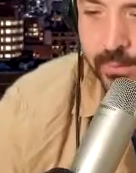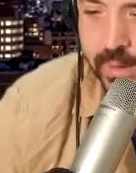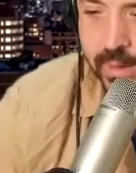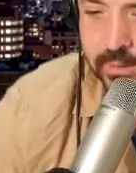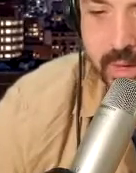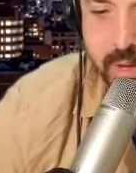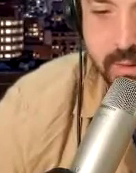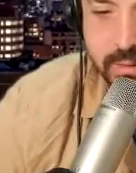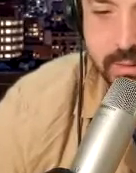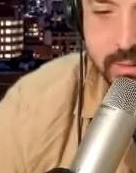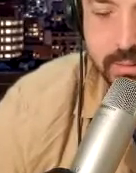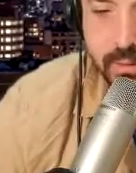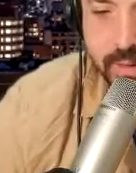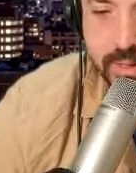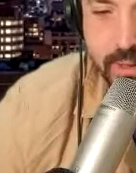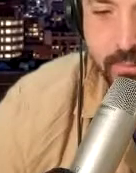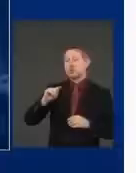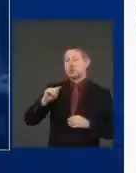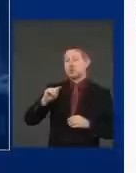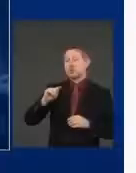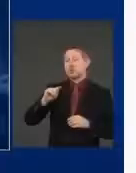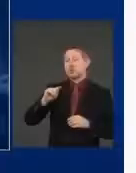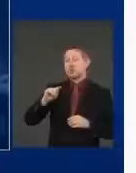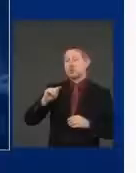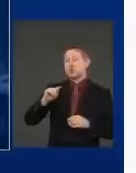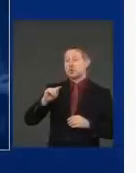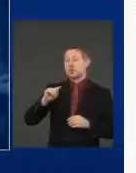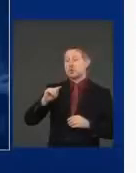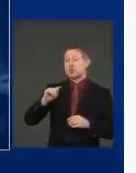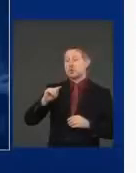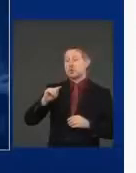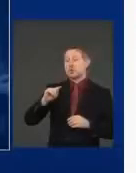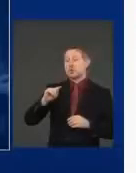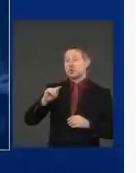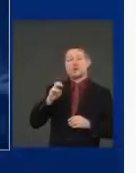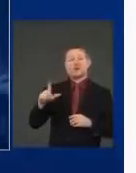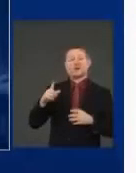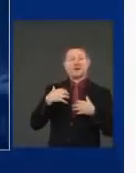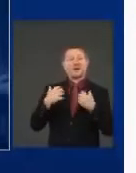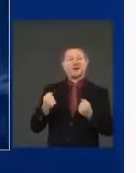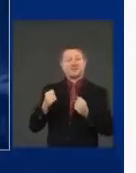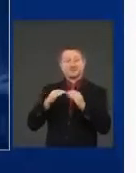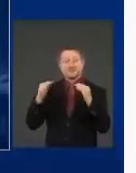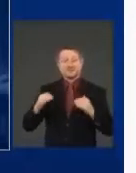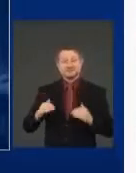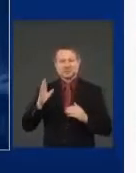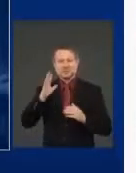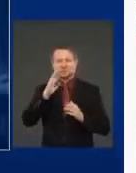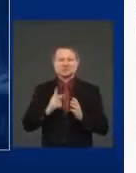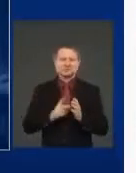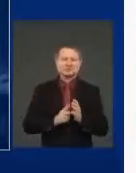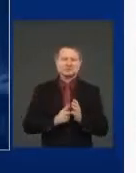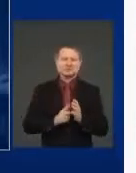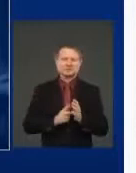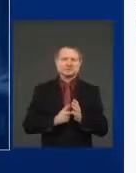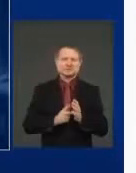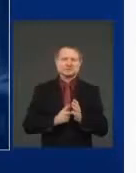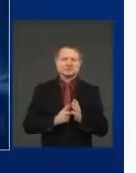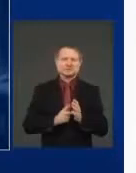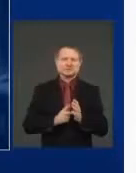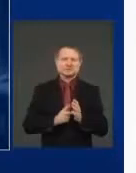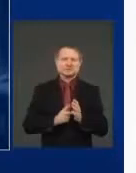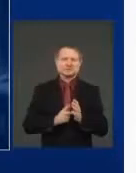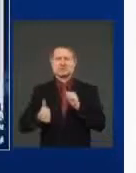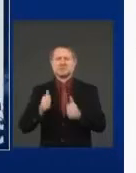The people that, you know, they don't want to hear about the Libertarian Party. I care about the working in 44 total